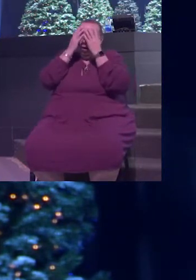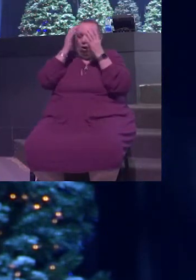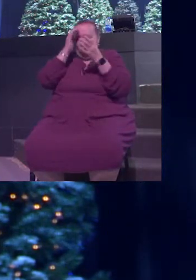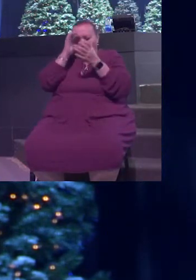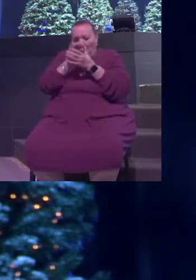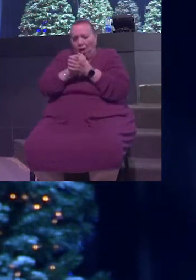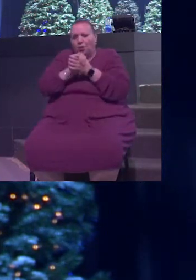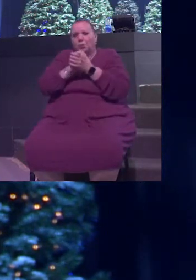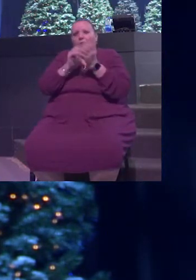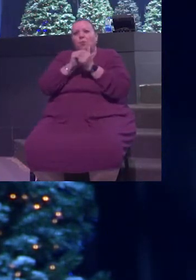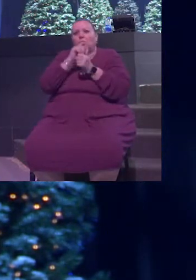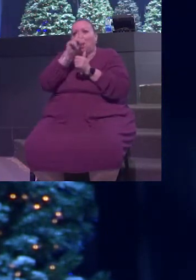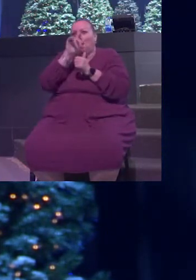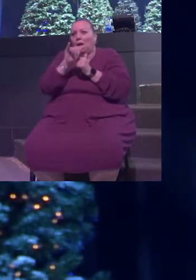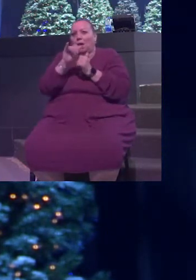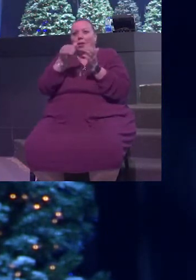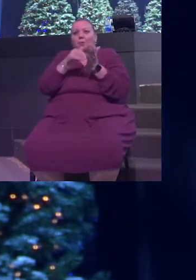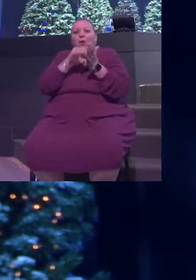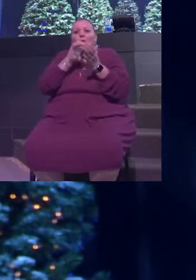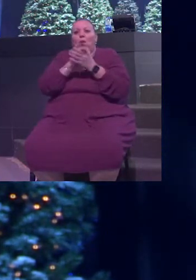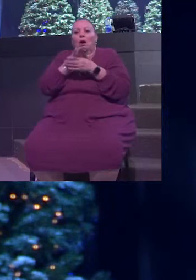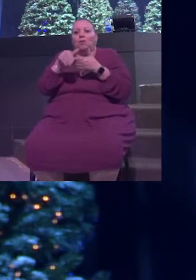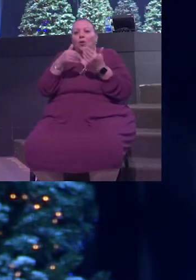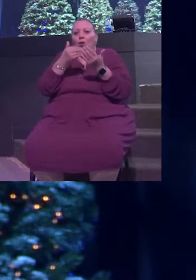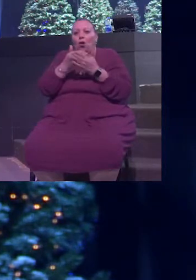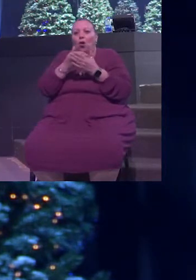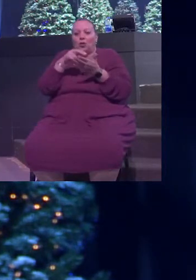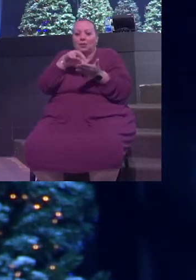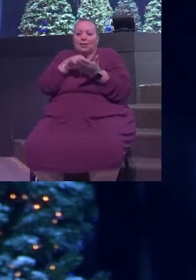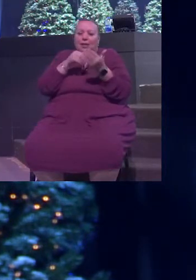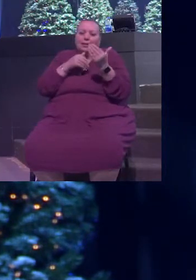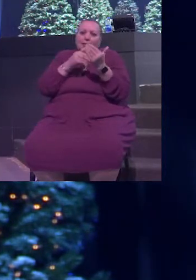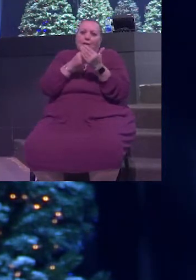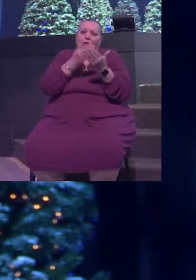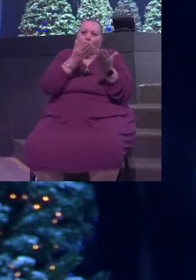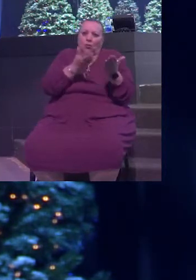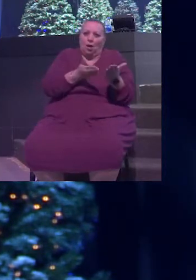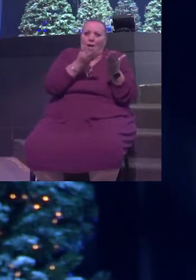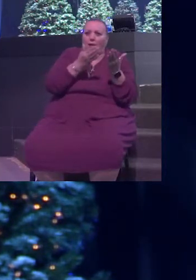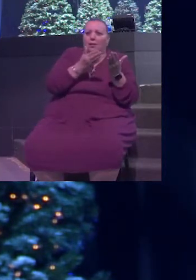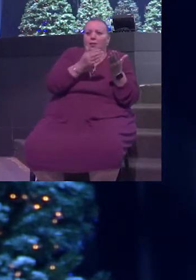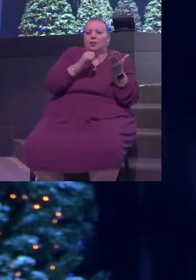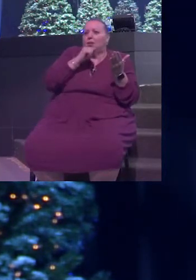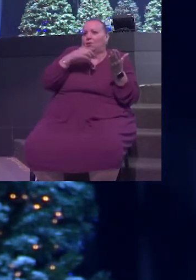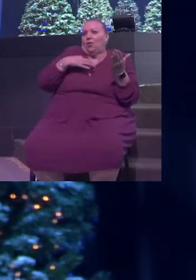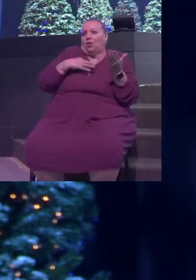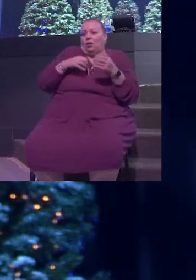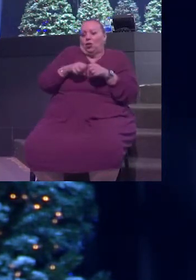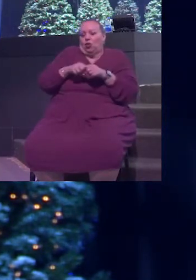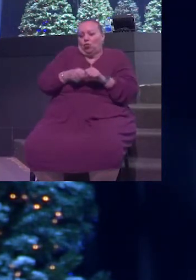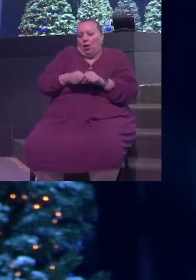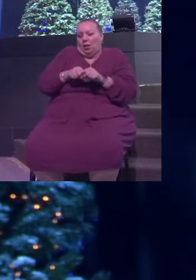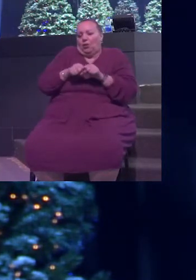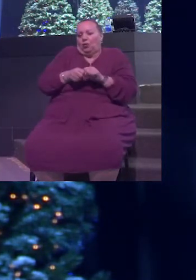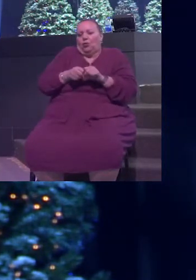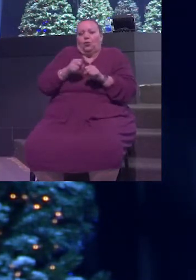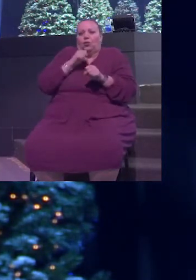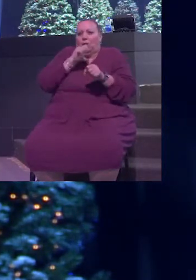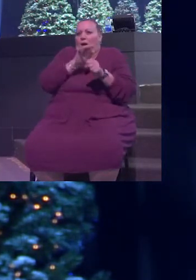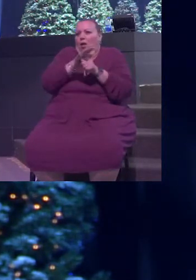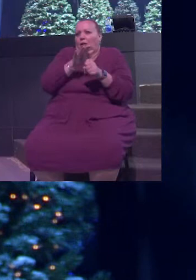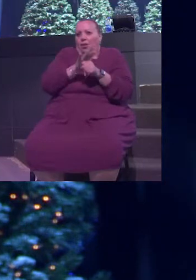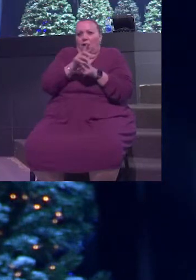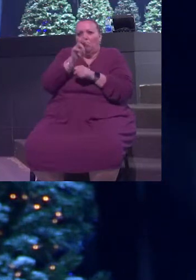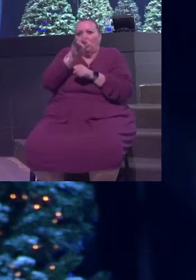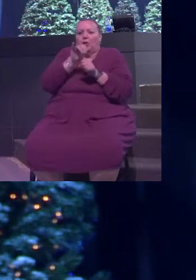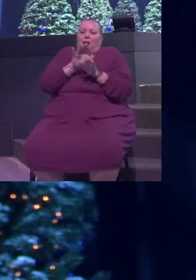husband, the most unlikely midwife in all Judea, stands by her side. The involuntary contractions are not enough, and Mary